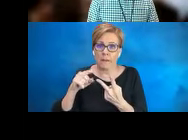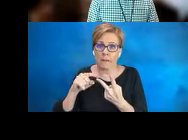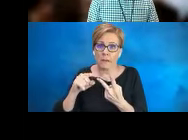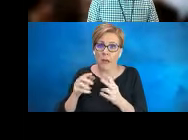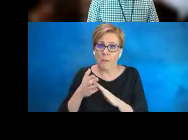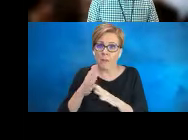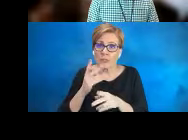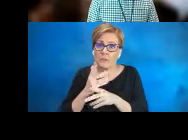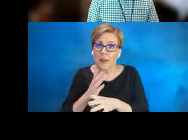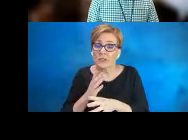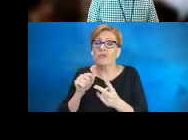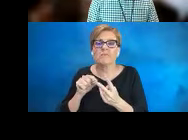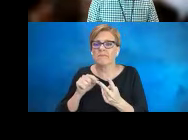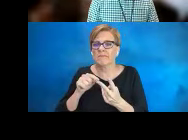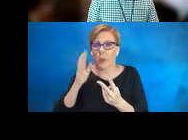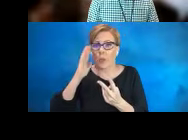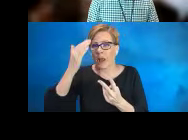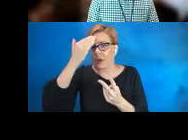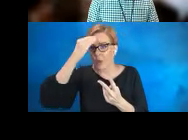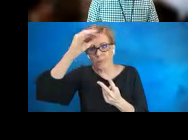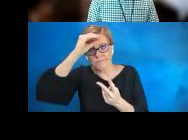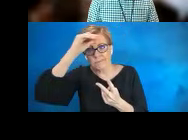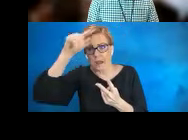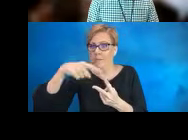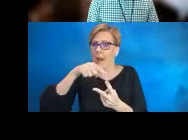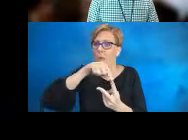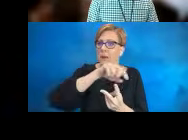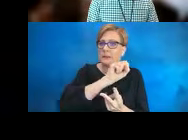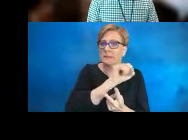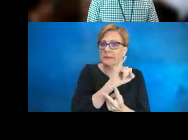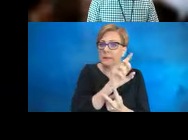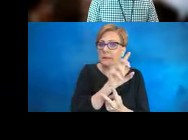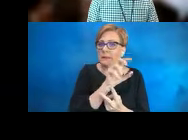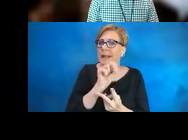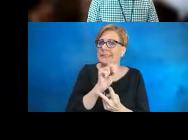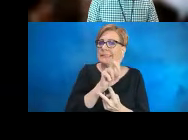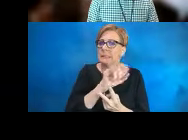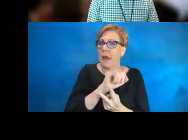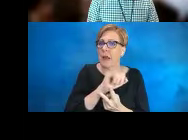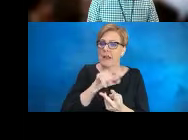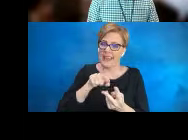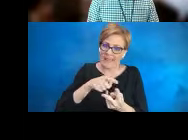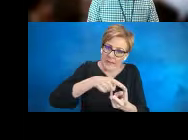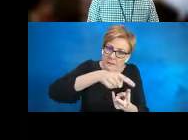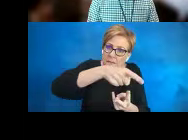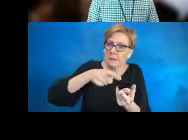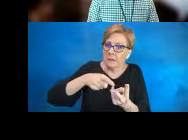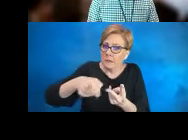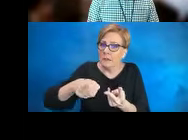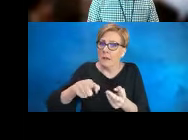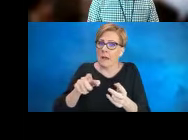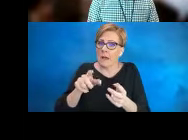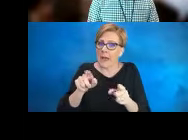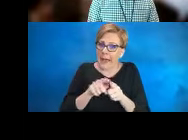operations supervisor is not going to know almost anything about the SSDI program. they really specialize. And the reason, of course, as